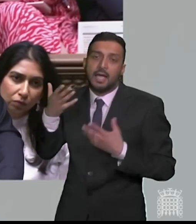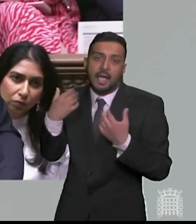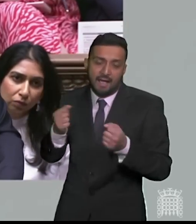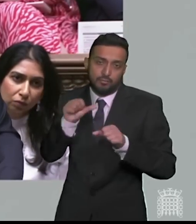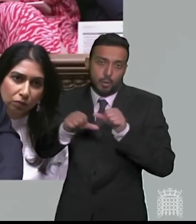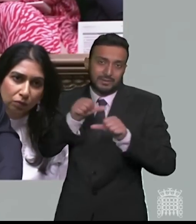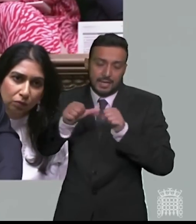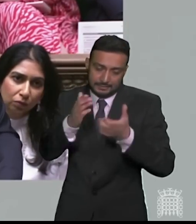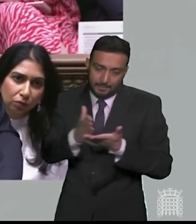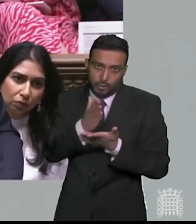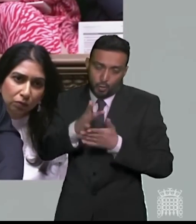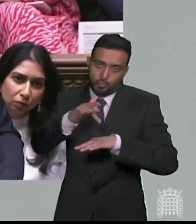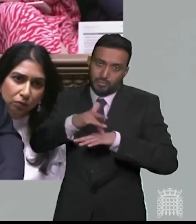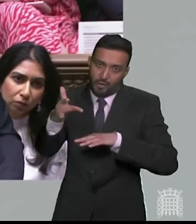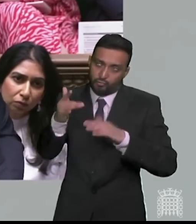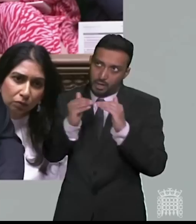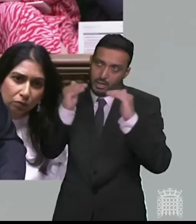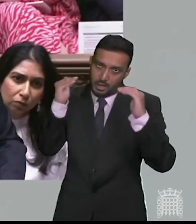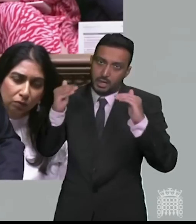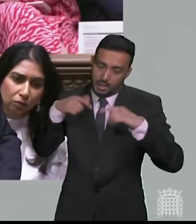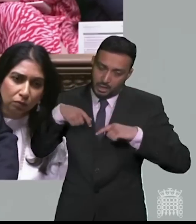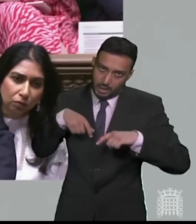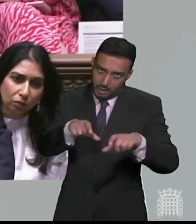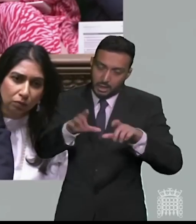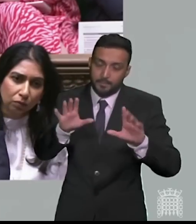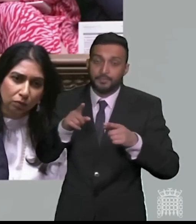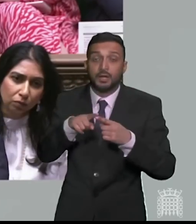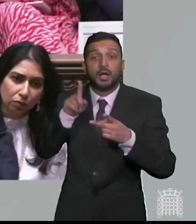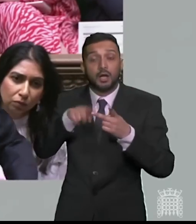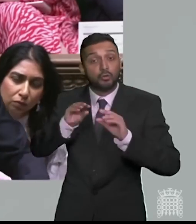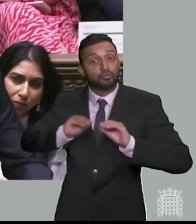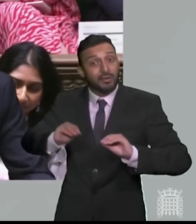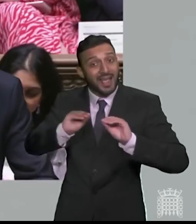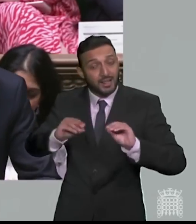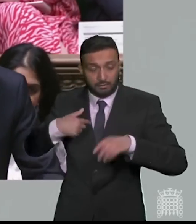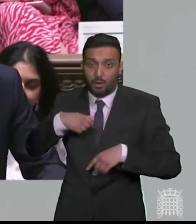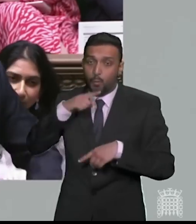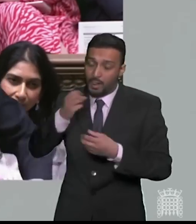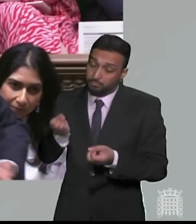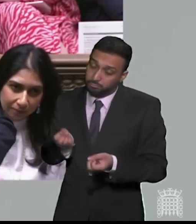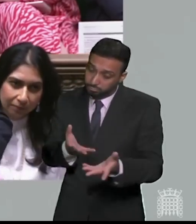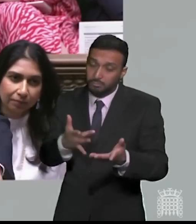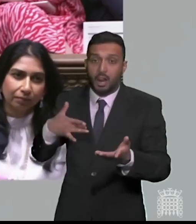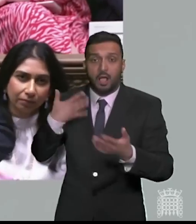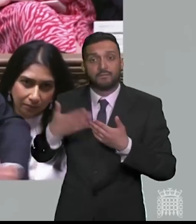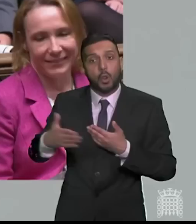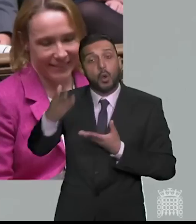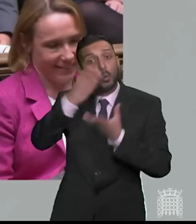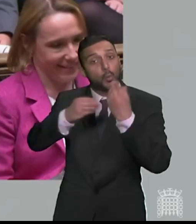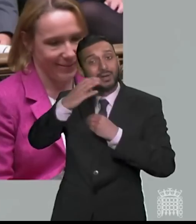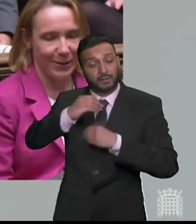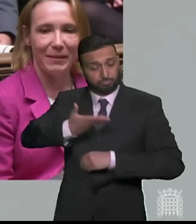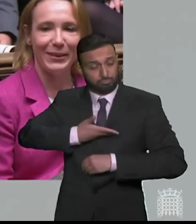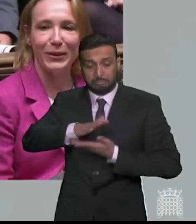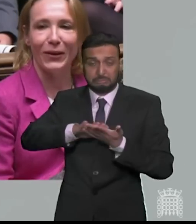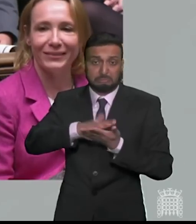across government. With regard to training, what I am pleased we're doing is rolling out the lifelong learning entitlement, Mr. Speaker, to ensure that people at any stage in